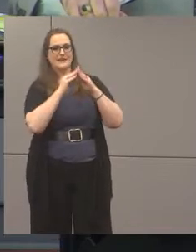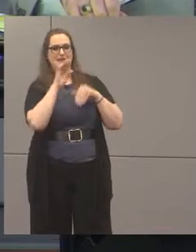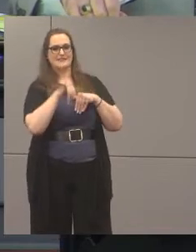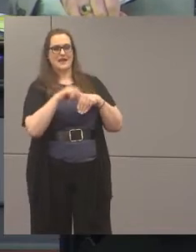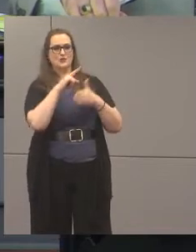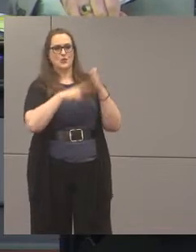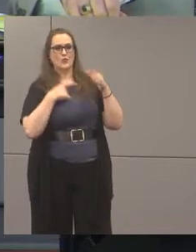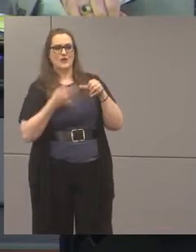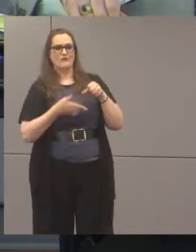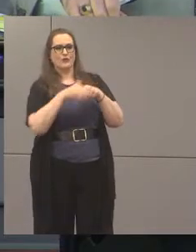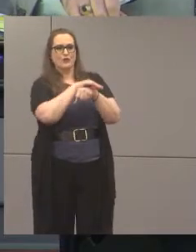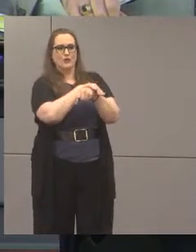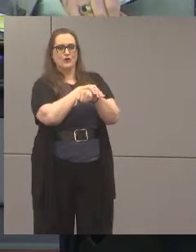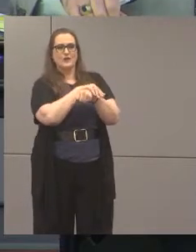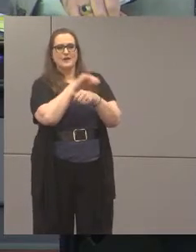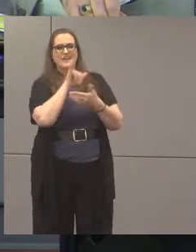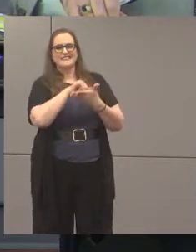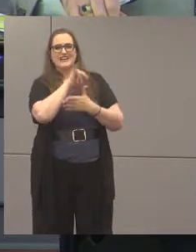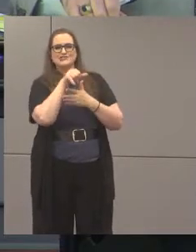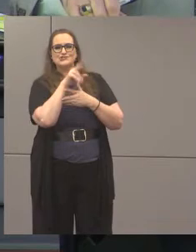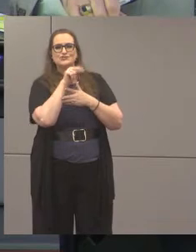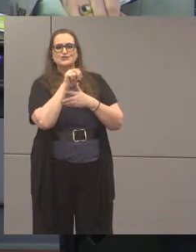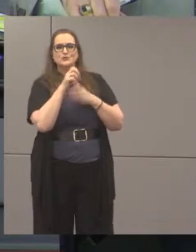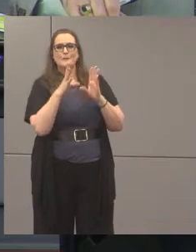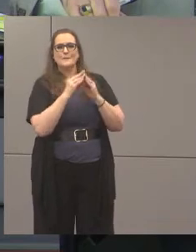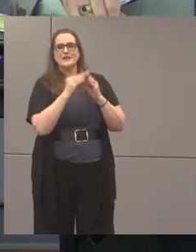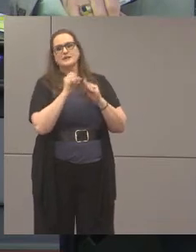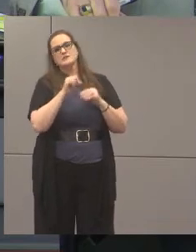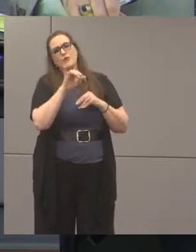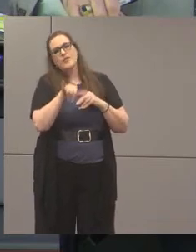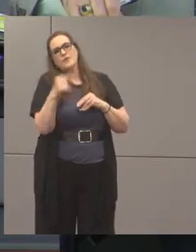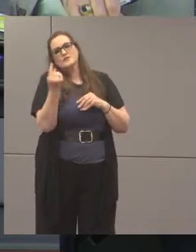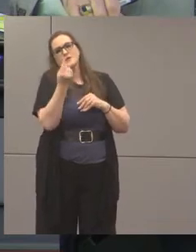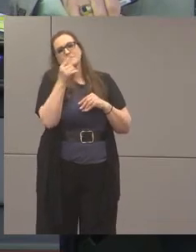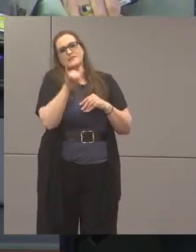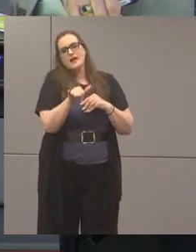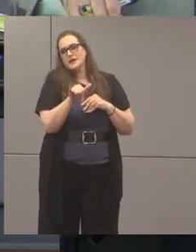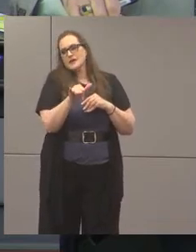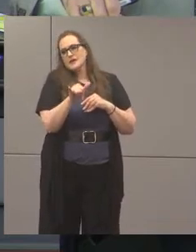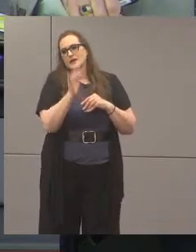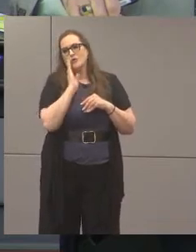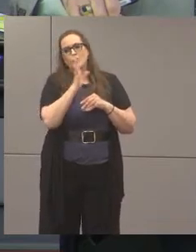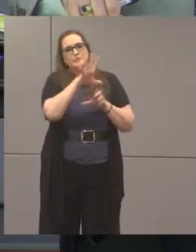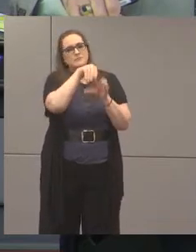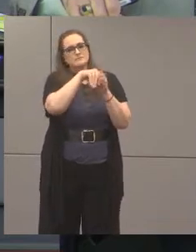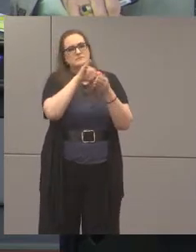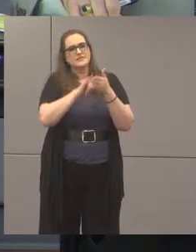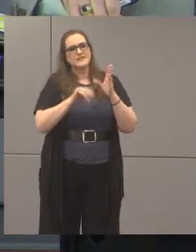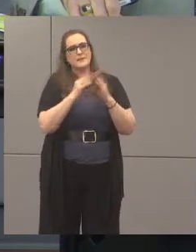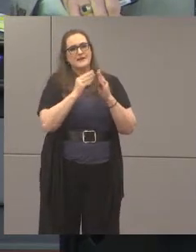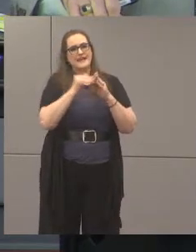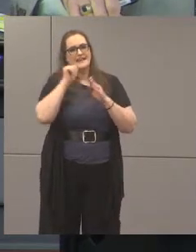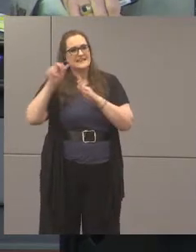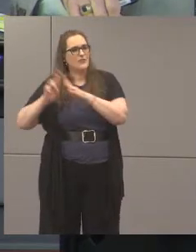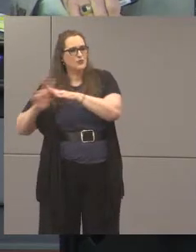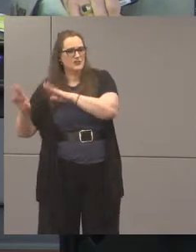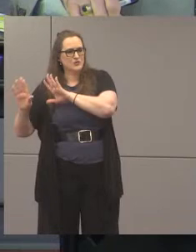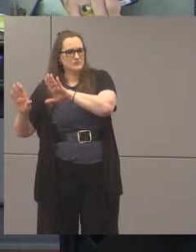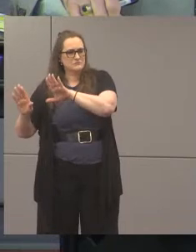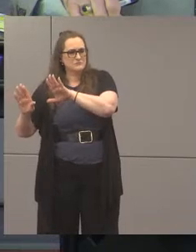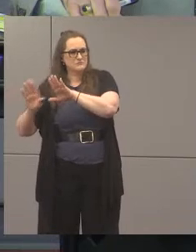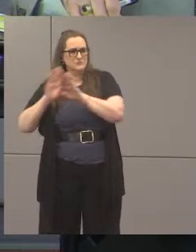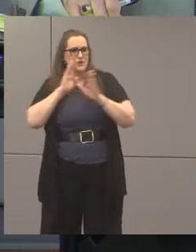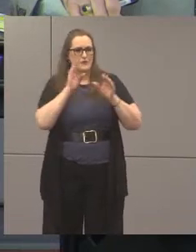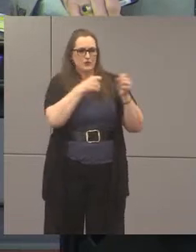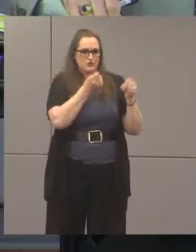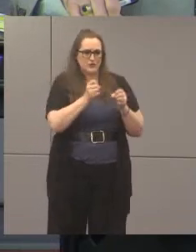what we cover in that June meeting. And so that was something that was going to be in the meeting and not the retreat Okay. Oh, for the